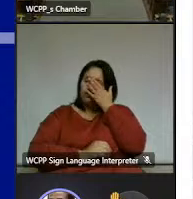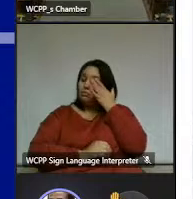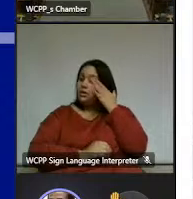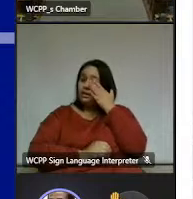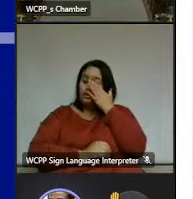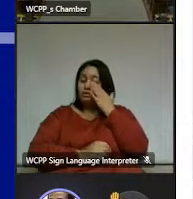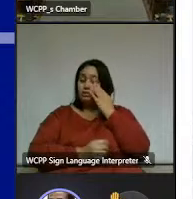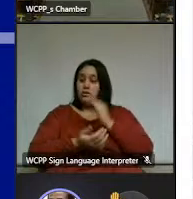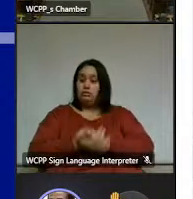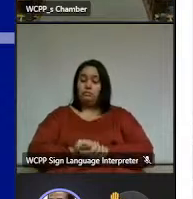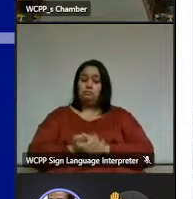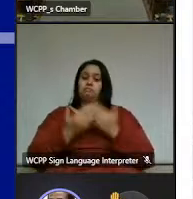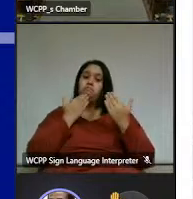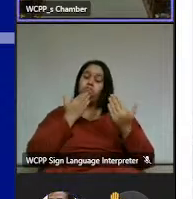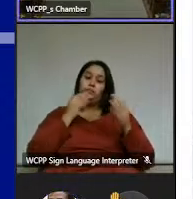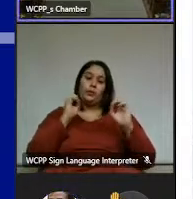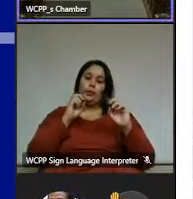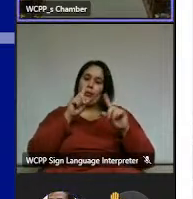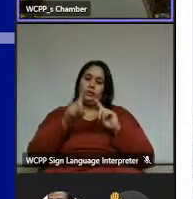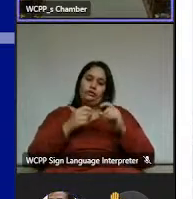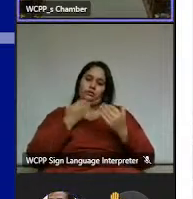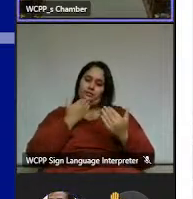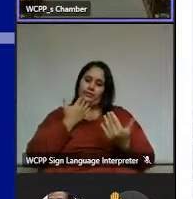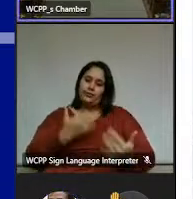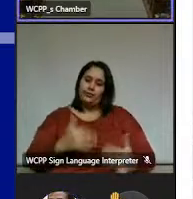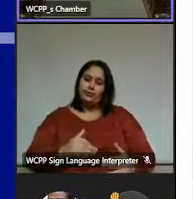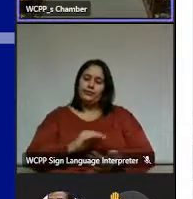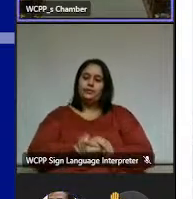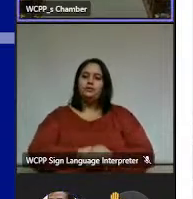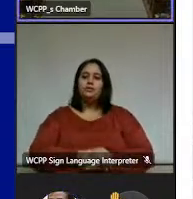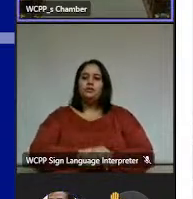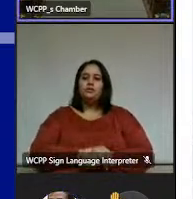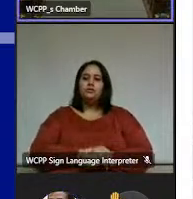comments. Thank you so much. Noted, Honourable Mvimbi.